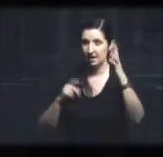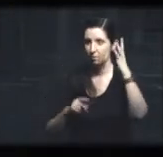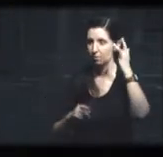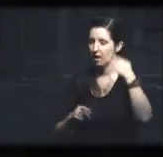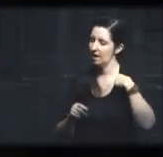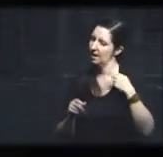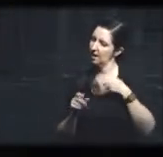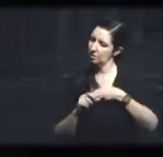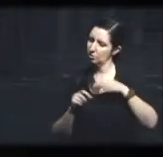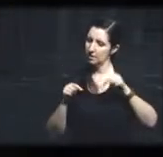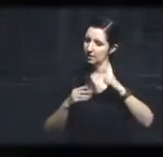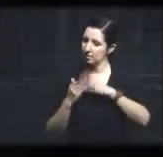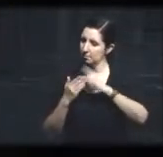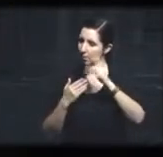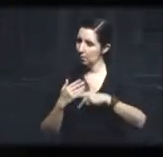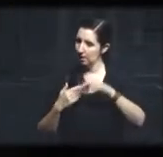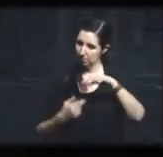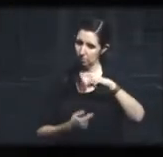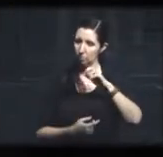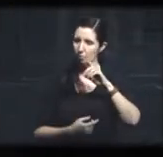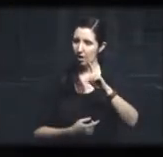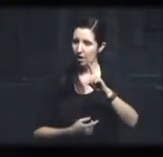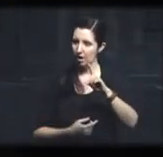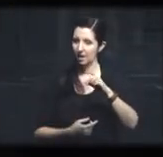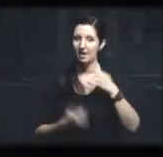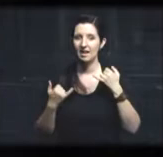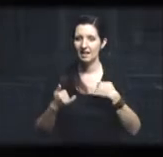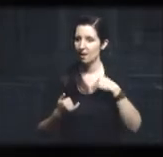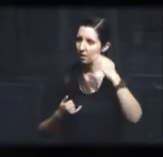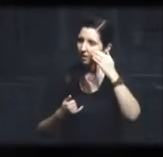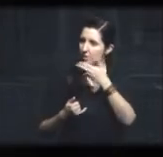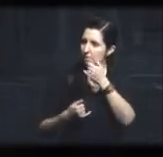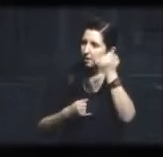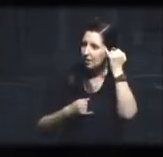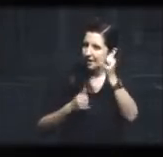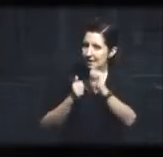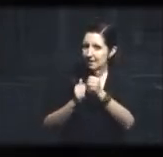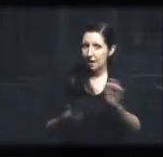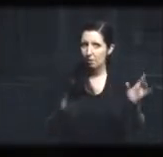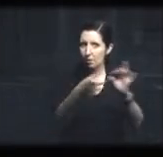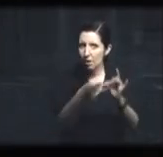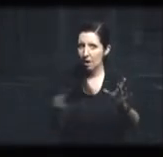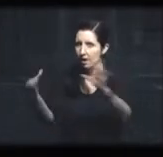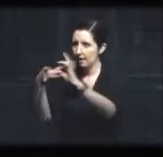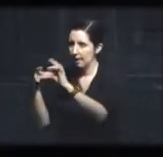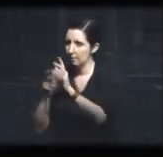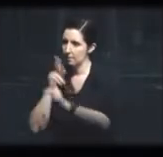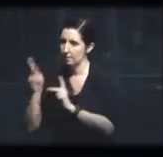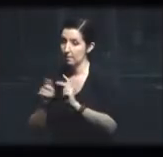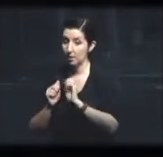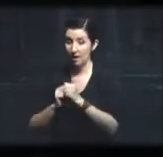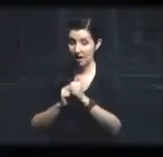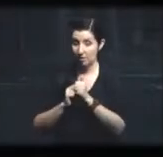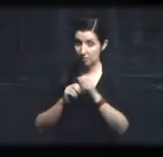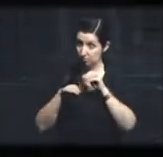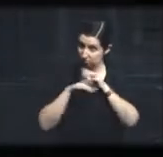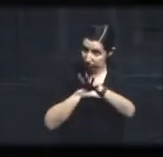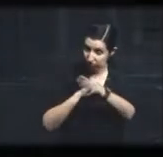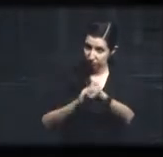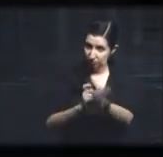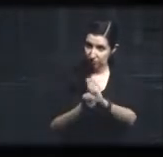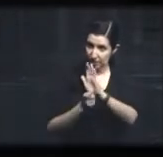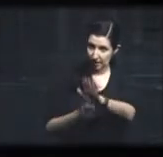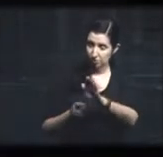and connected to ideas around how to reach people and how to see the challenges as opportunities in an entrepreneurial way.